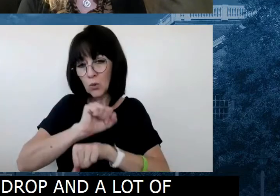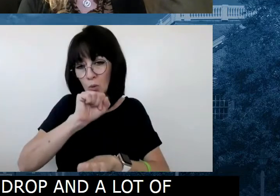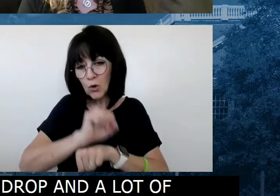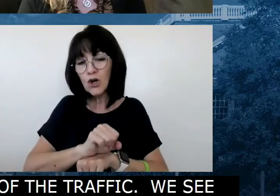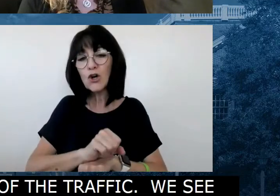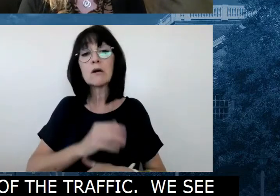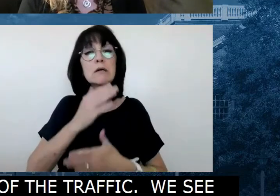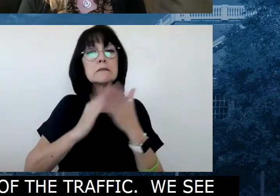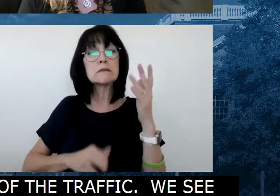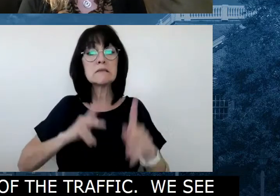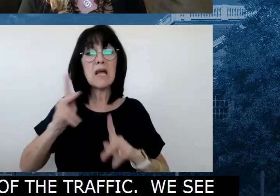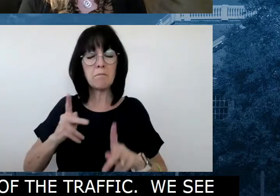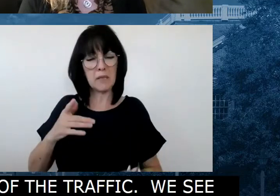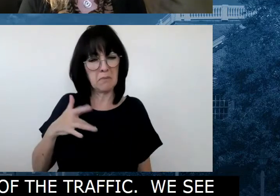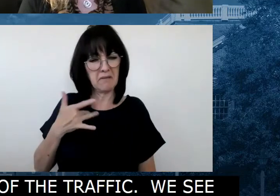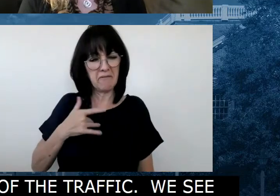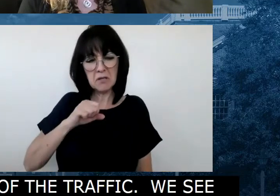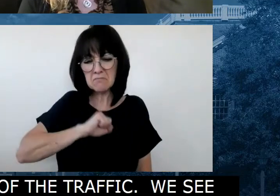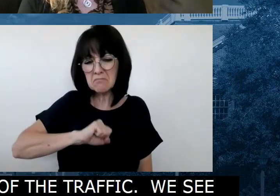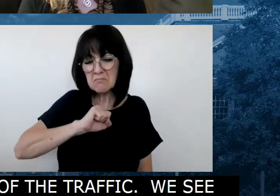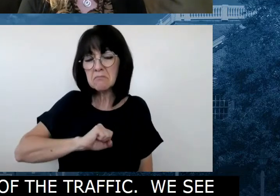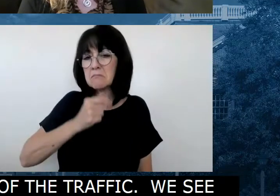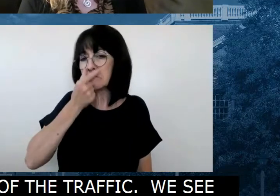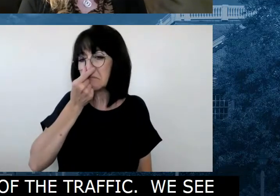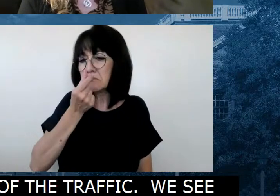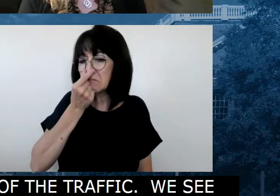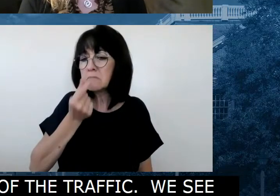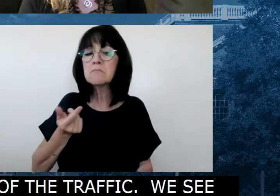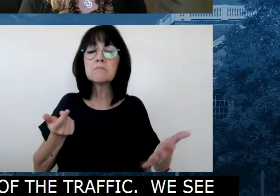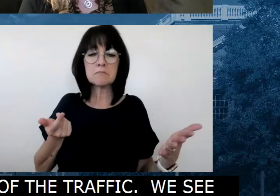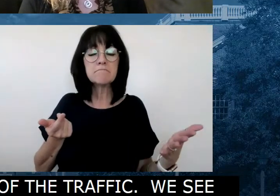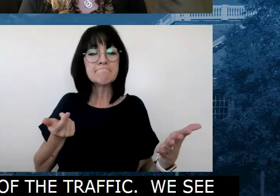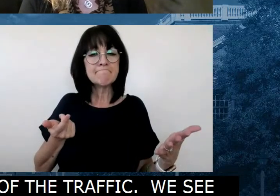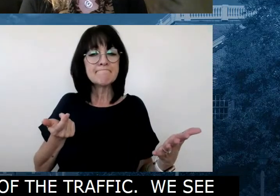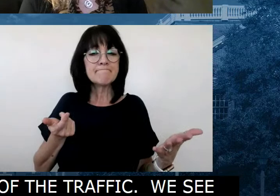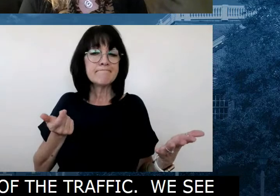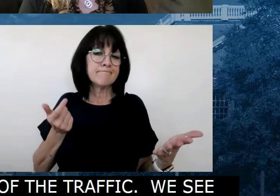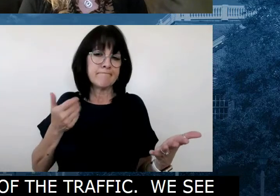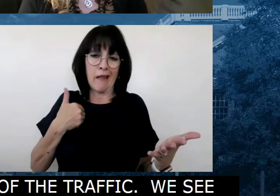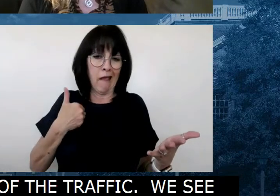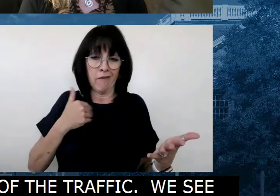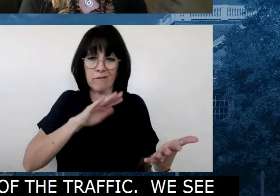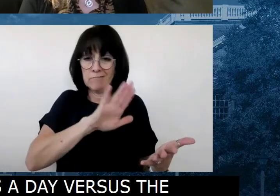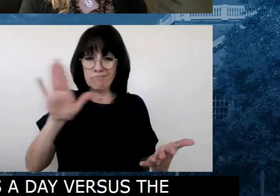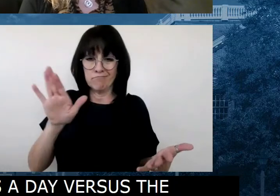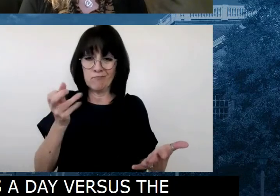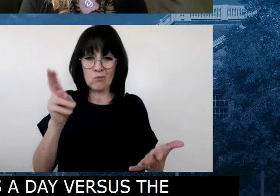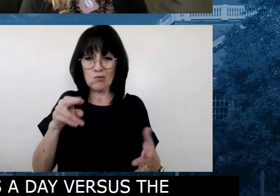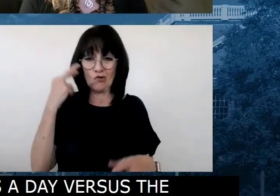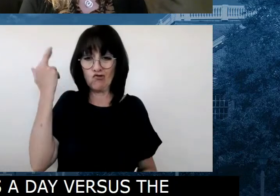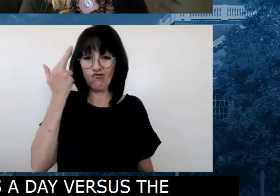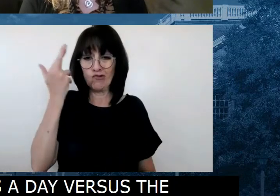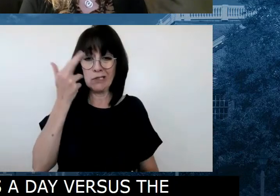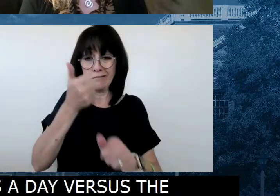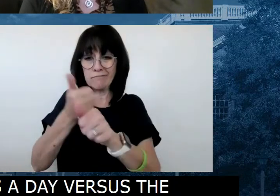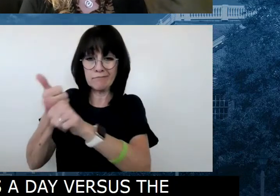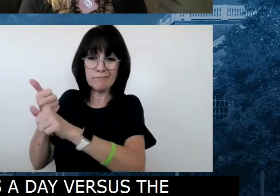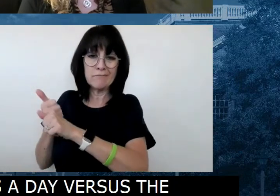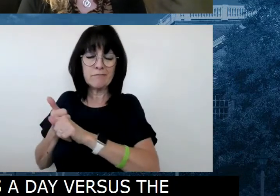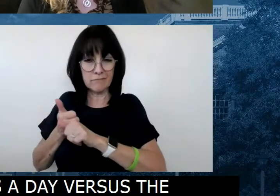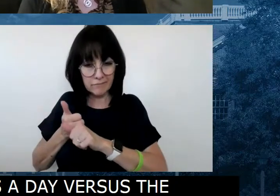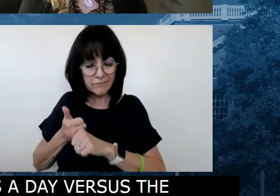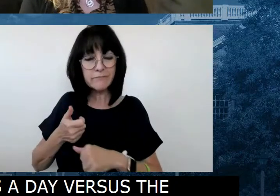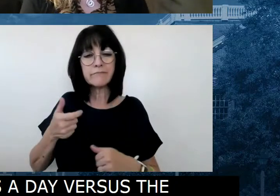ago. So it's a little bit of, everybody has their reason to go. We've talked about our partner Curative here, multiple